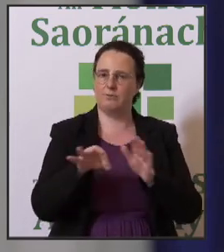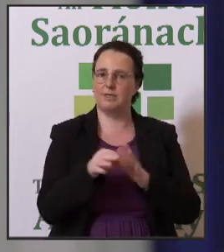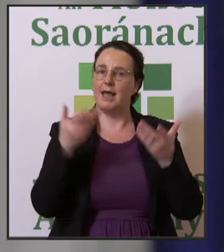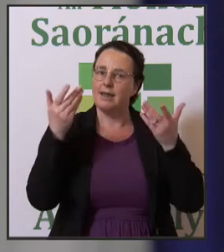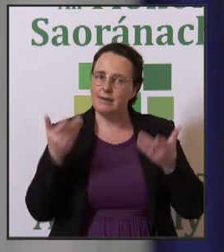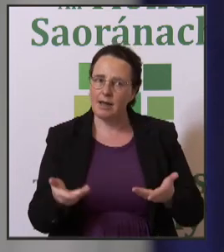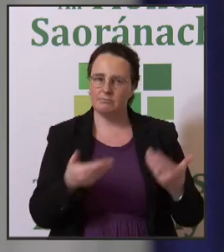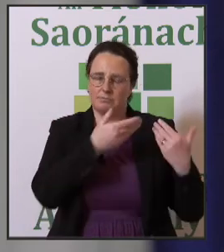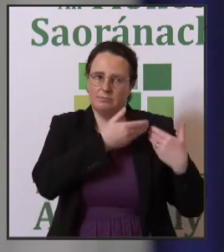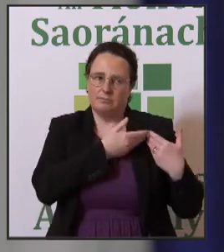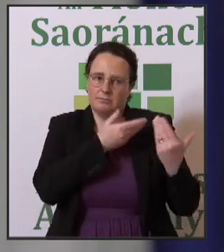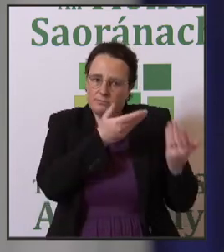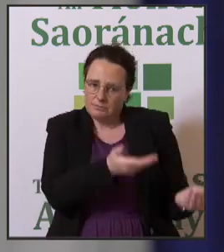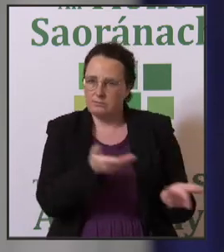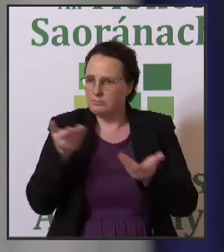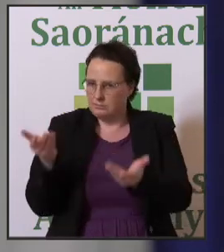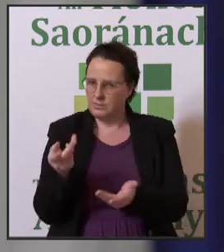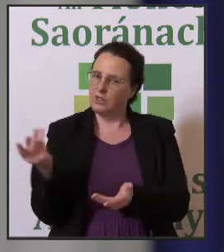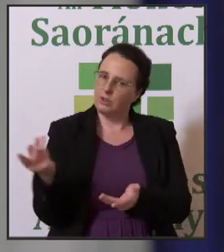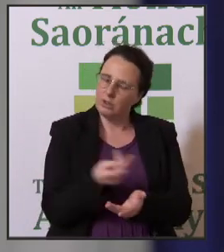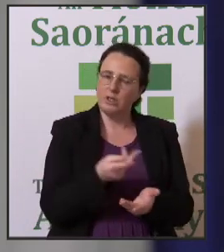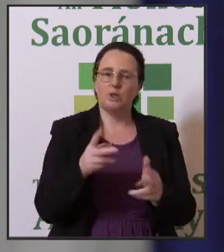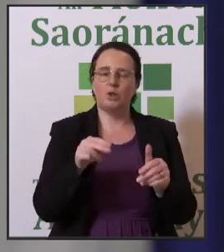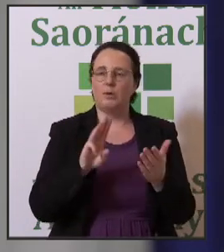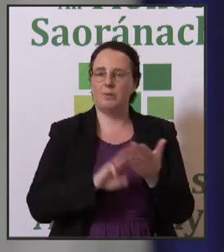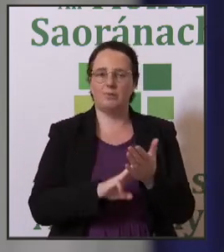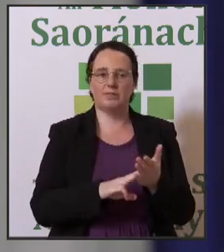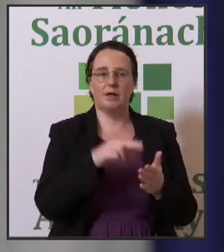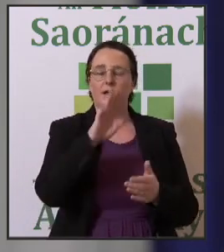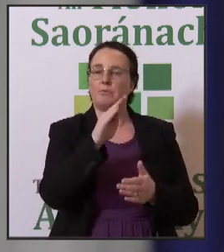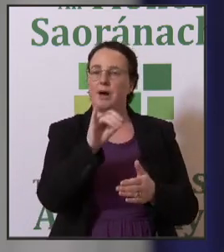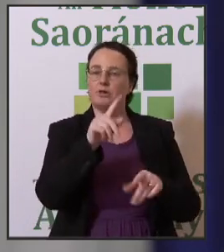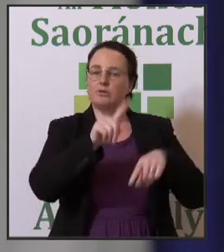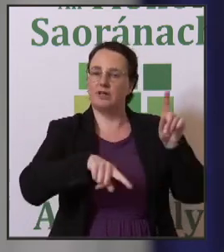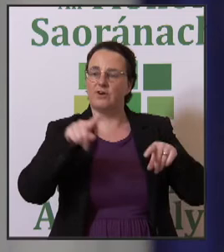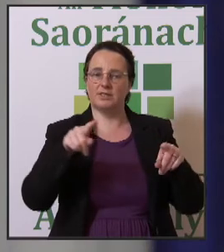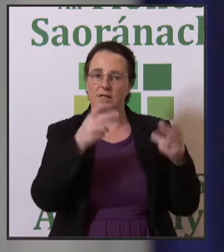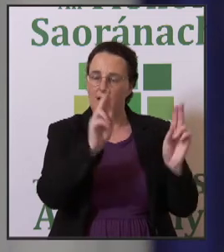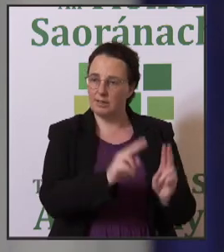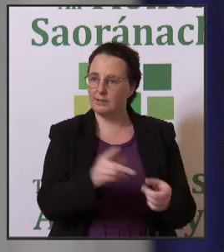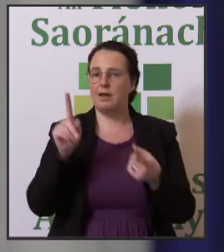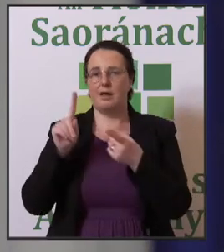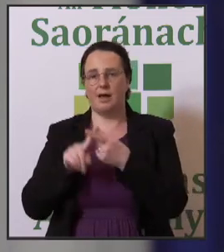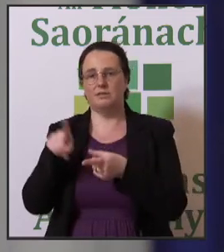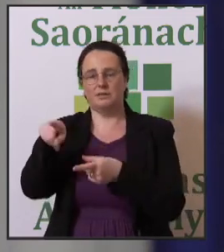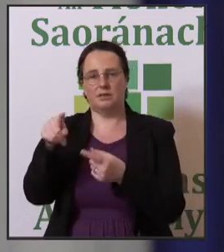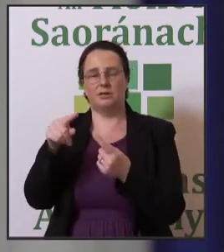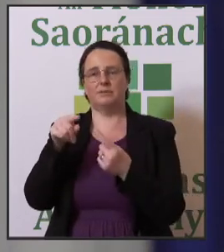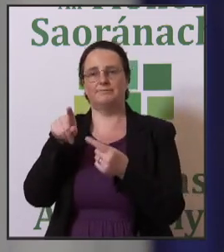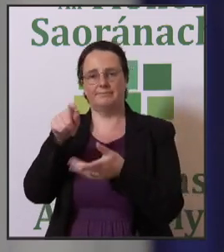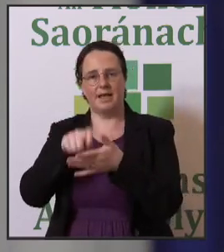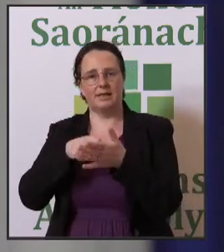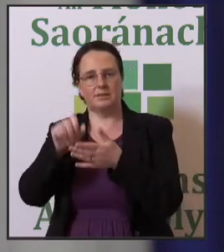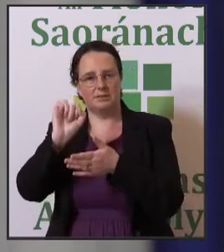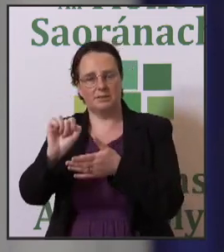you, the new members of the Biodiversity Loss and Dublin Assemblies, with the responsibility to listen to a